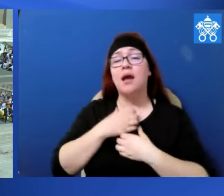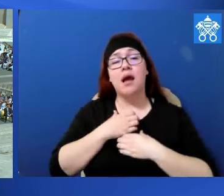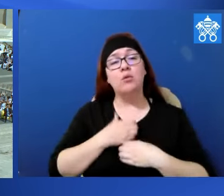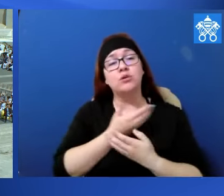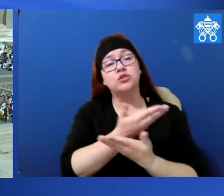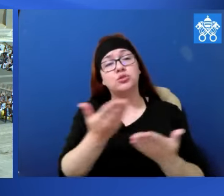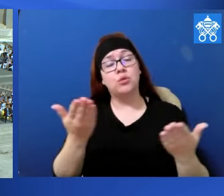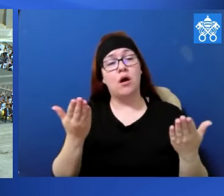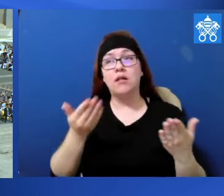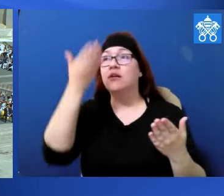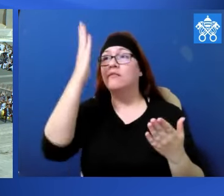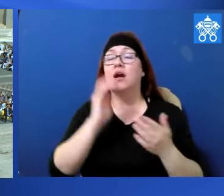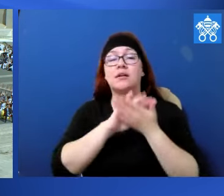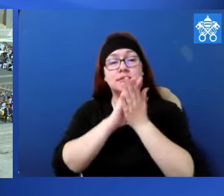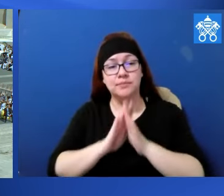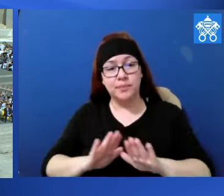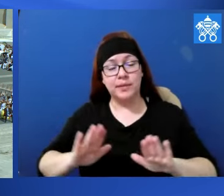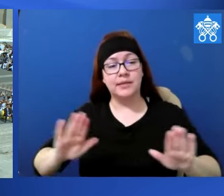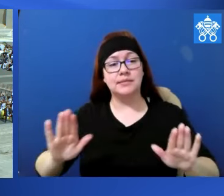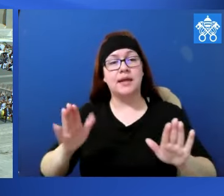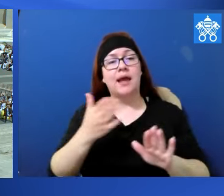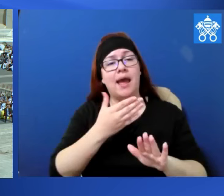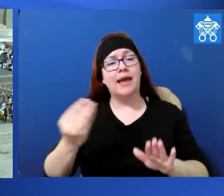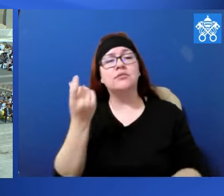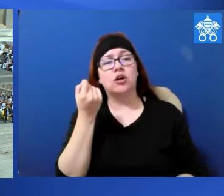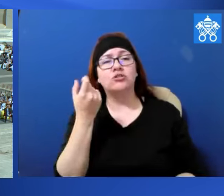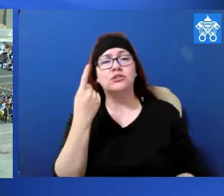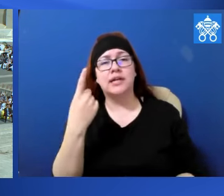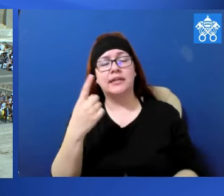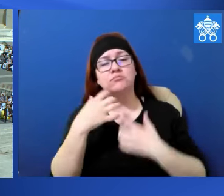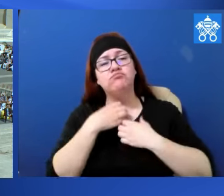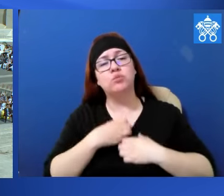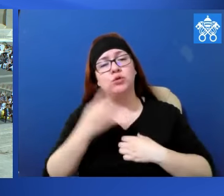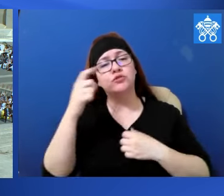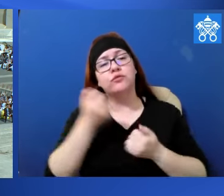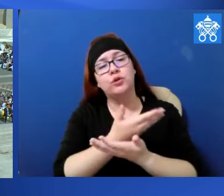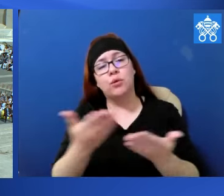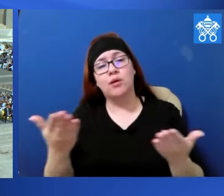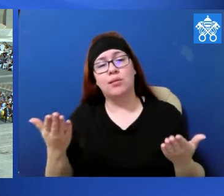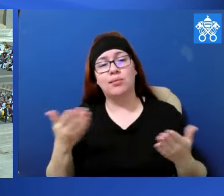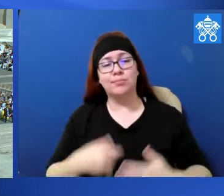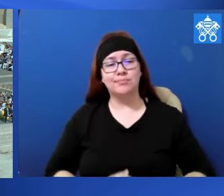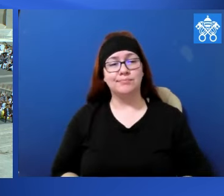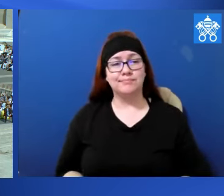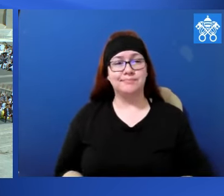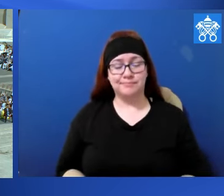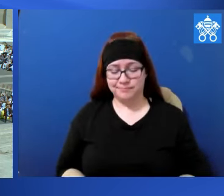this experience of God's peace, which transcends all understanding.